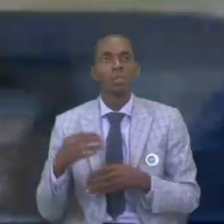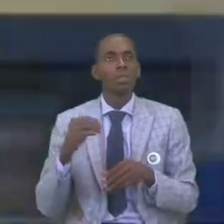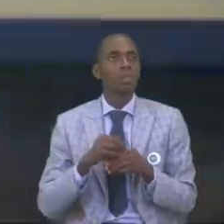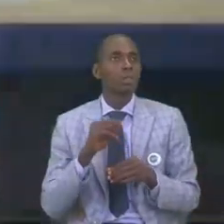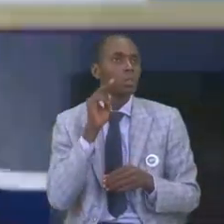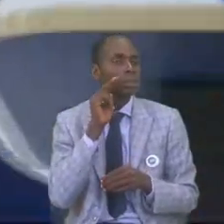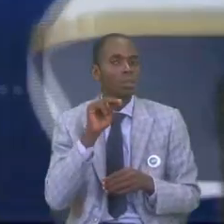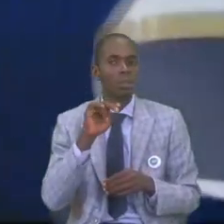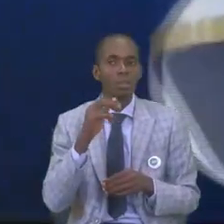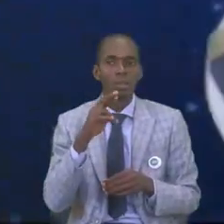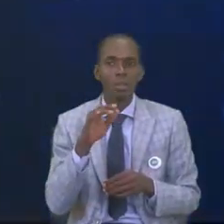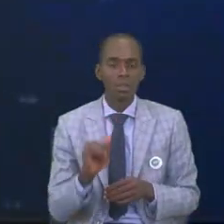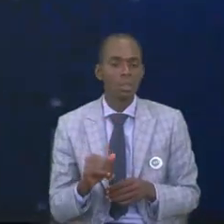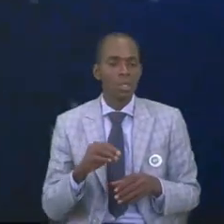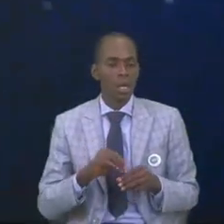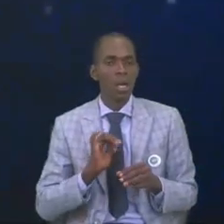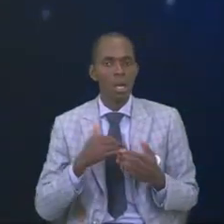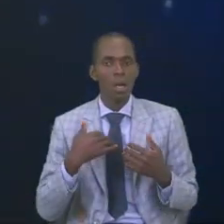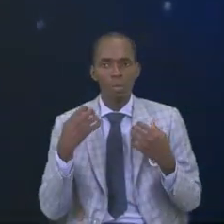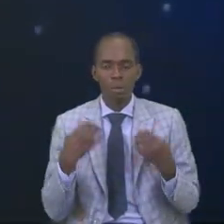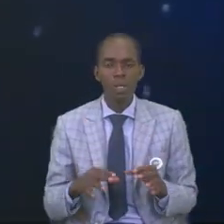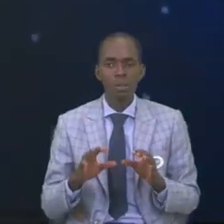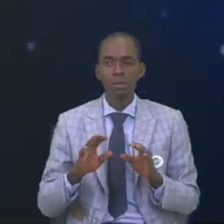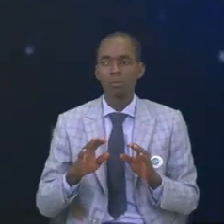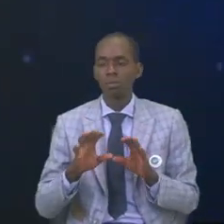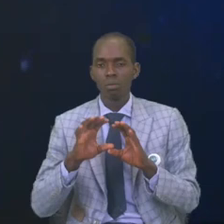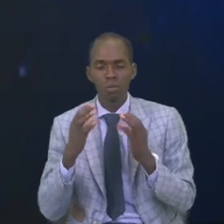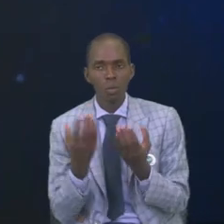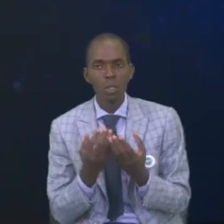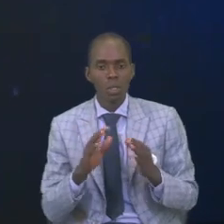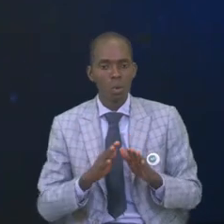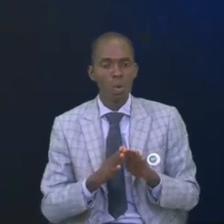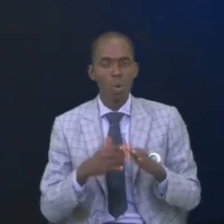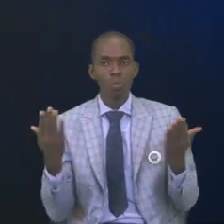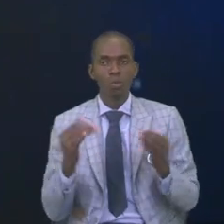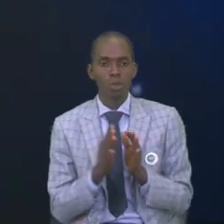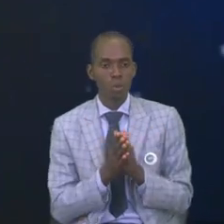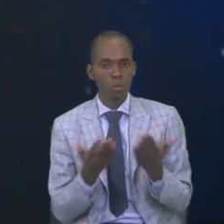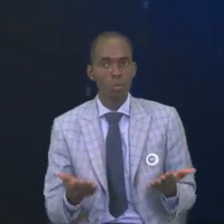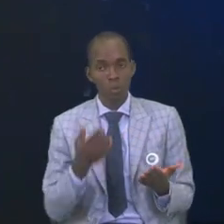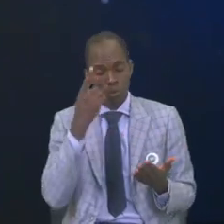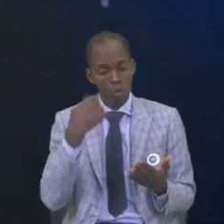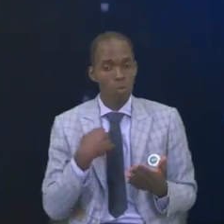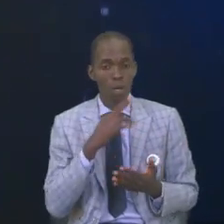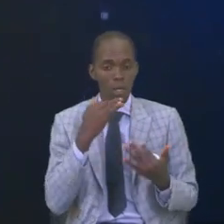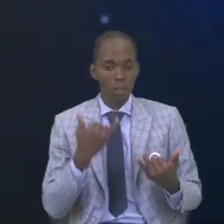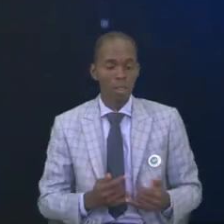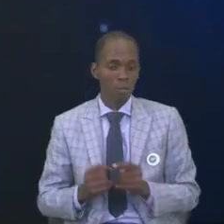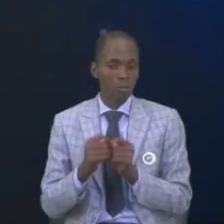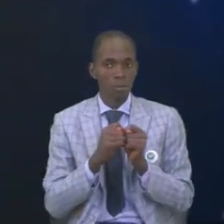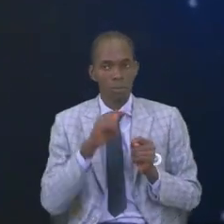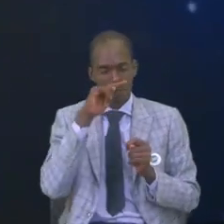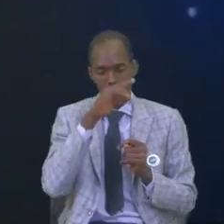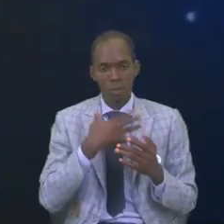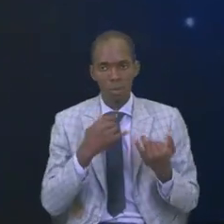have you know, companies here. And then you begin to open the books, because you are now together, and begins to